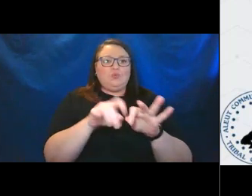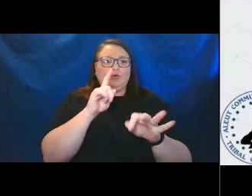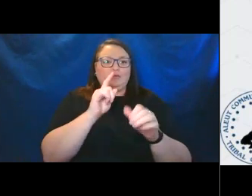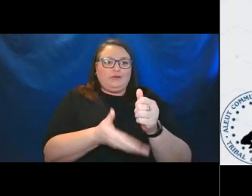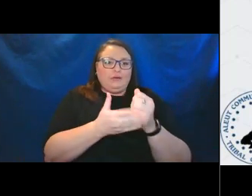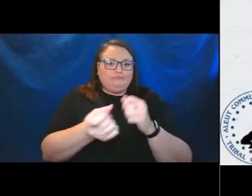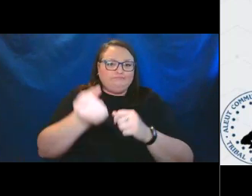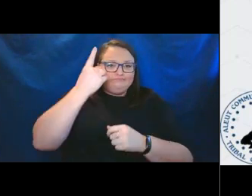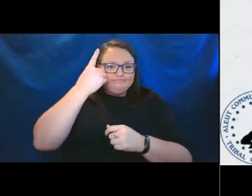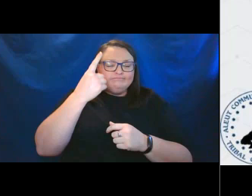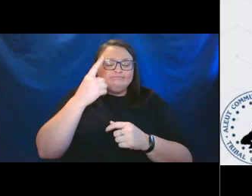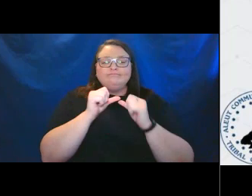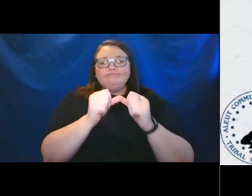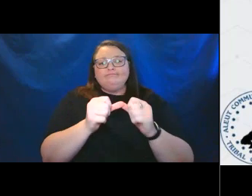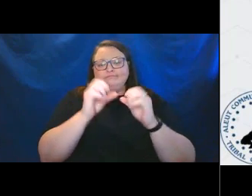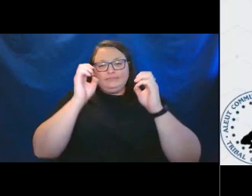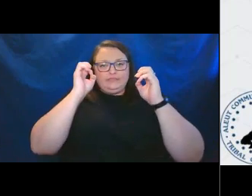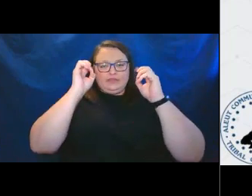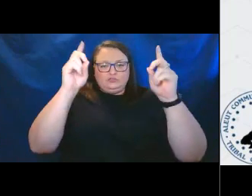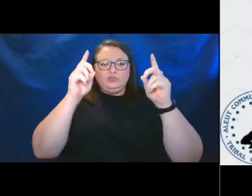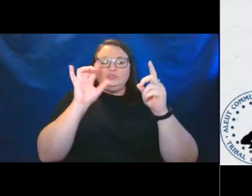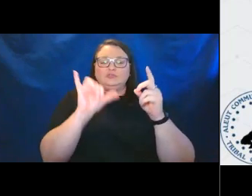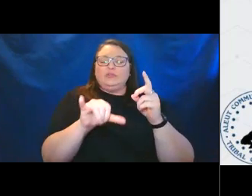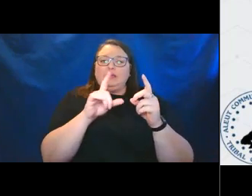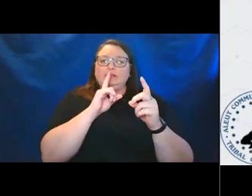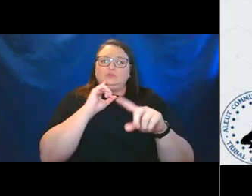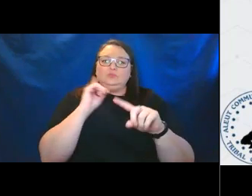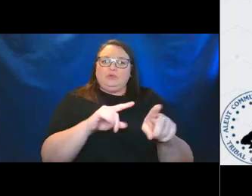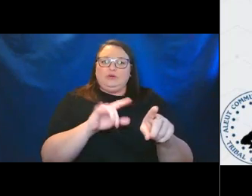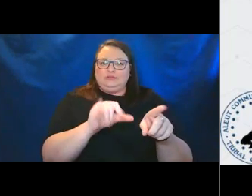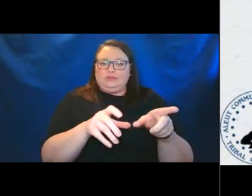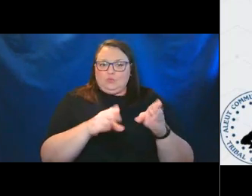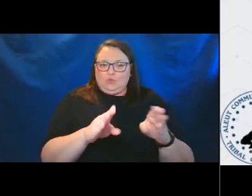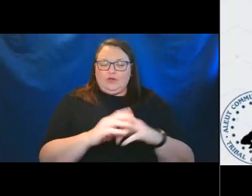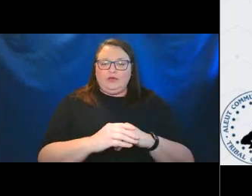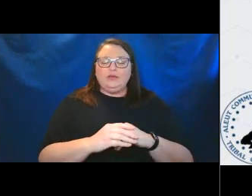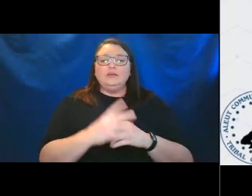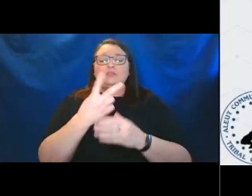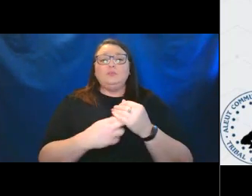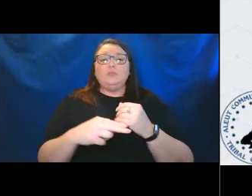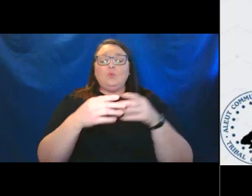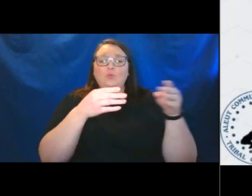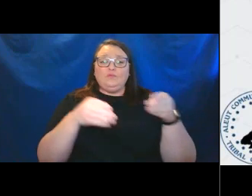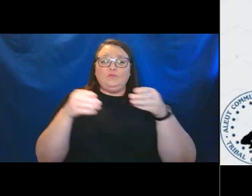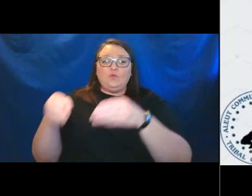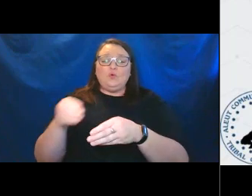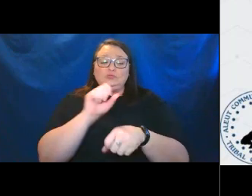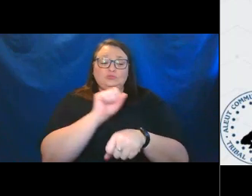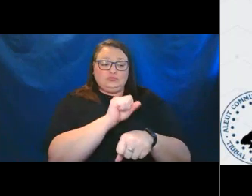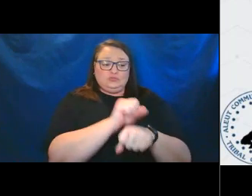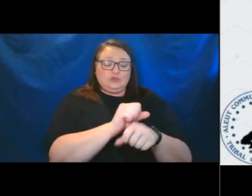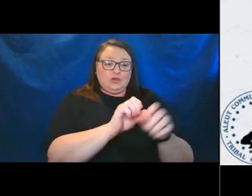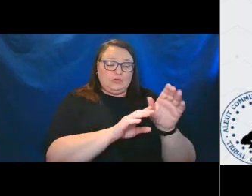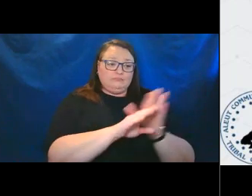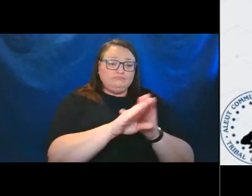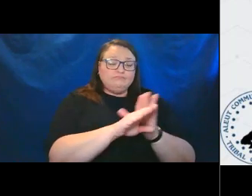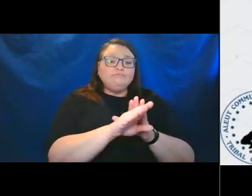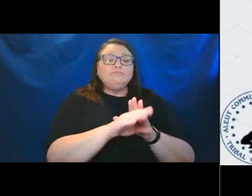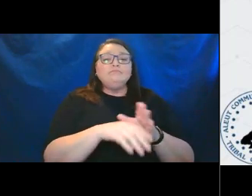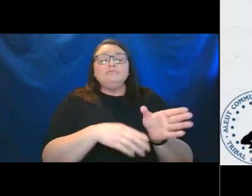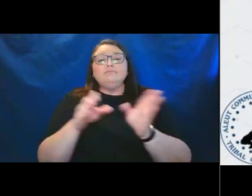the need of education that's responsive in such ways. So this dual focus of job creation and curriculum innovation strengthens regional resilience by